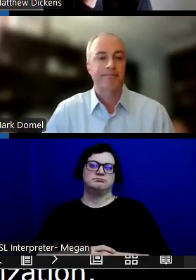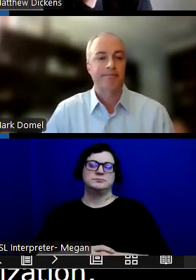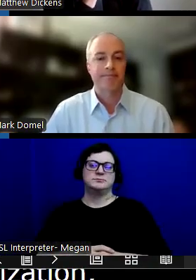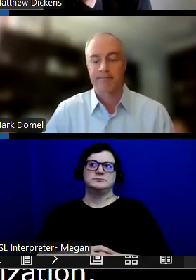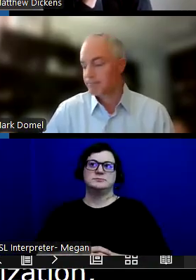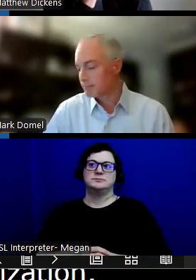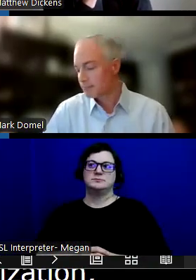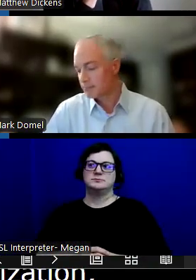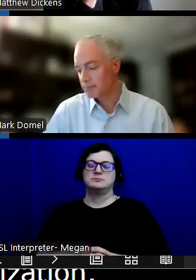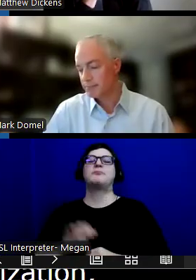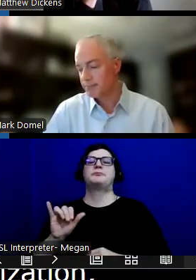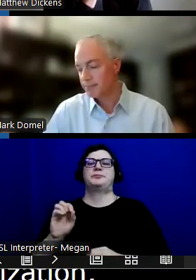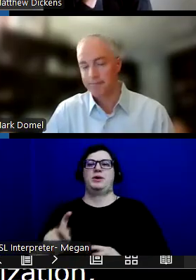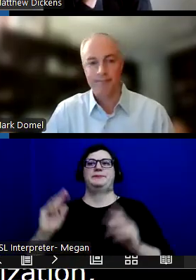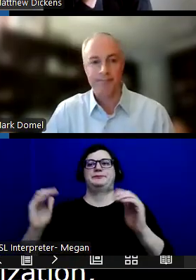Okay.